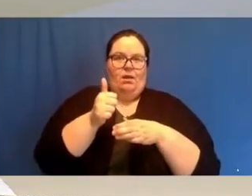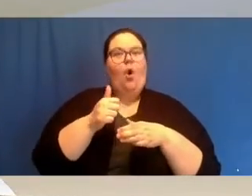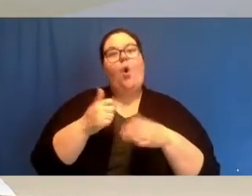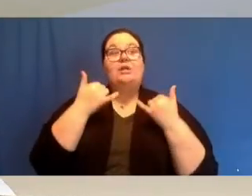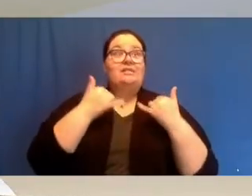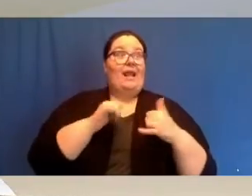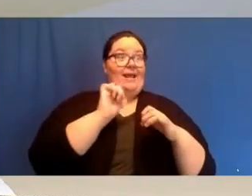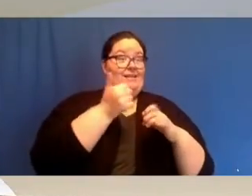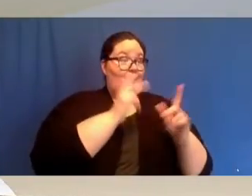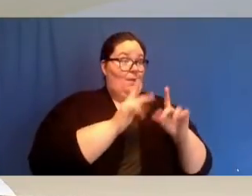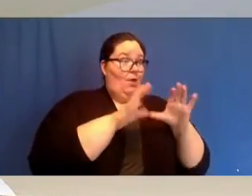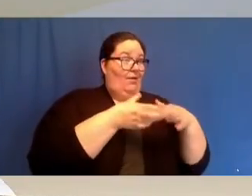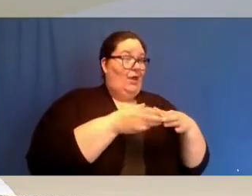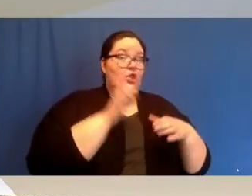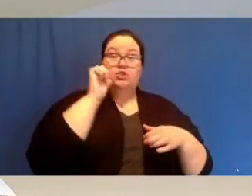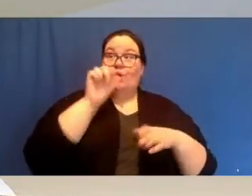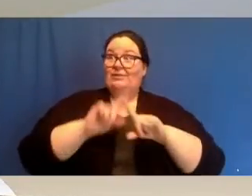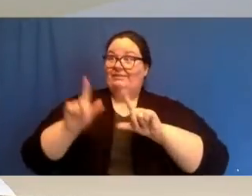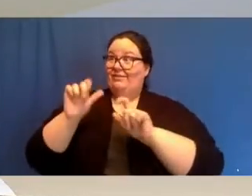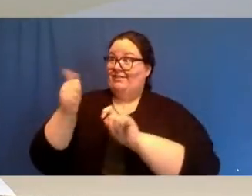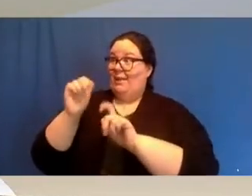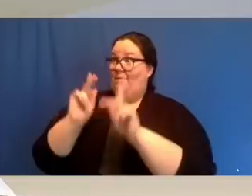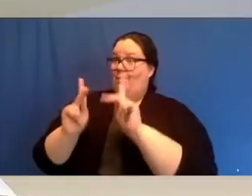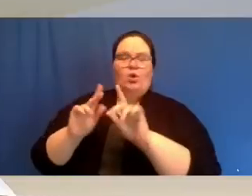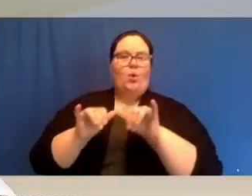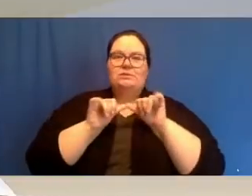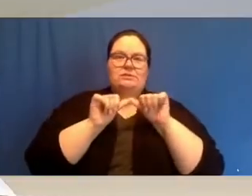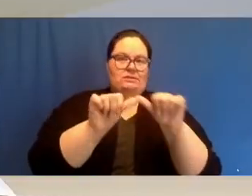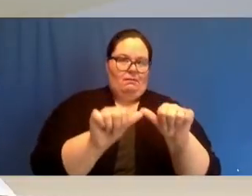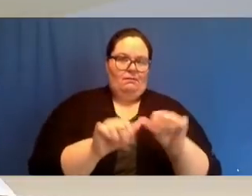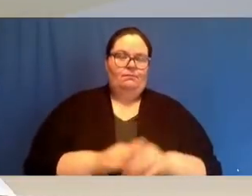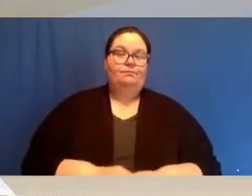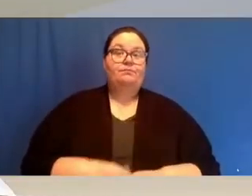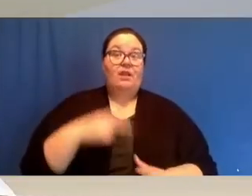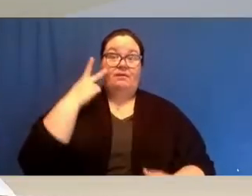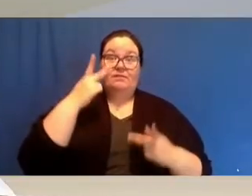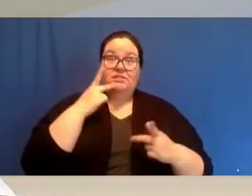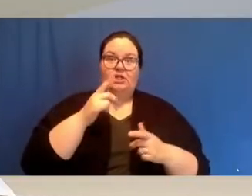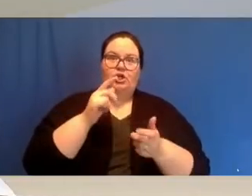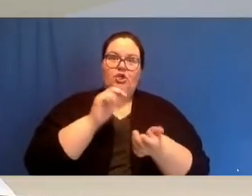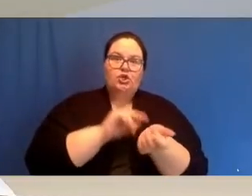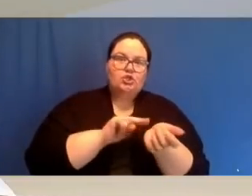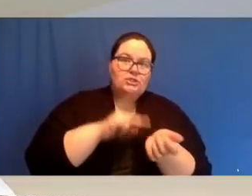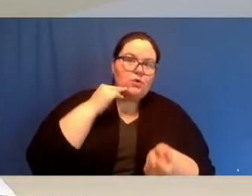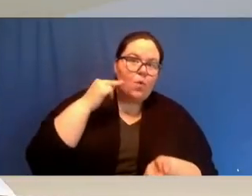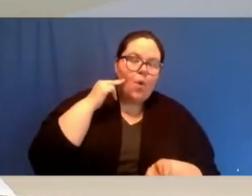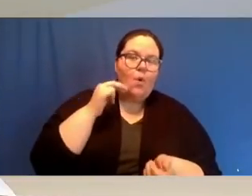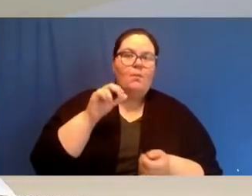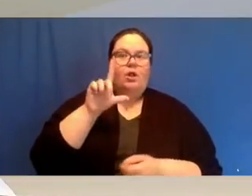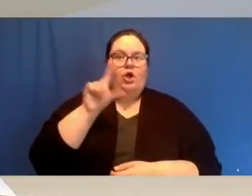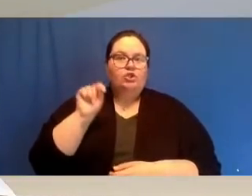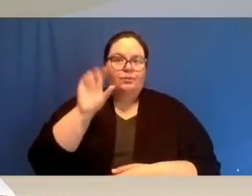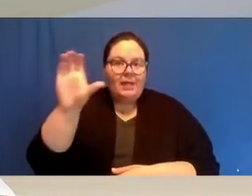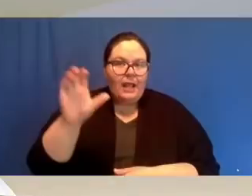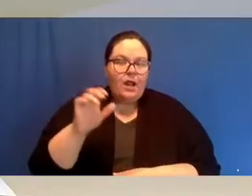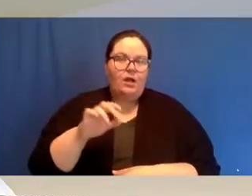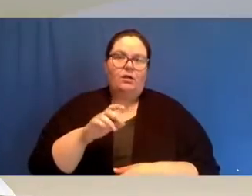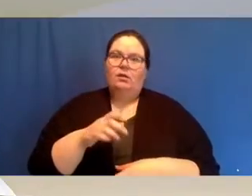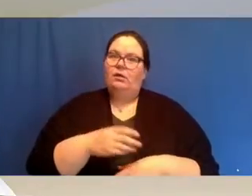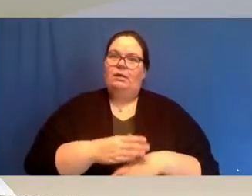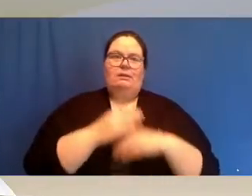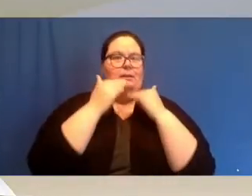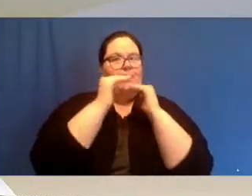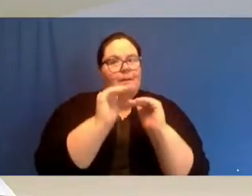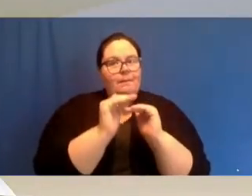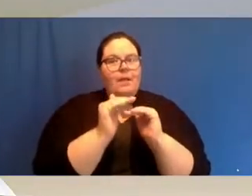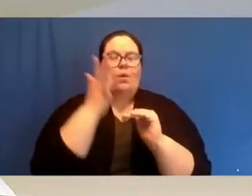people each day. Visitation in long-term care and community care is being adjusted to protect our loved ones who are vulnerable to severe